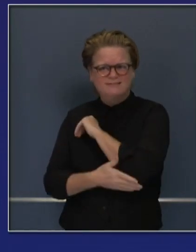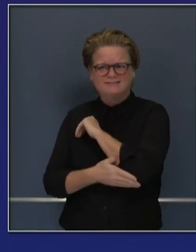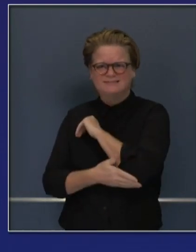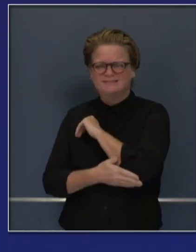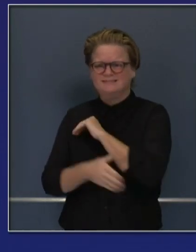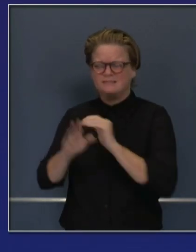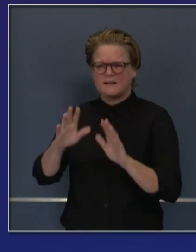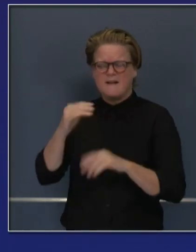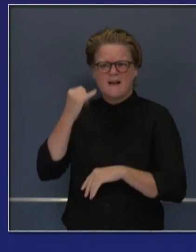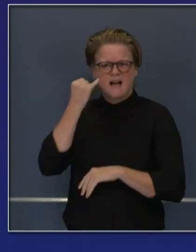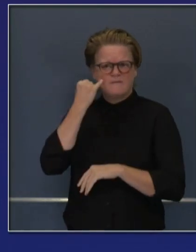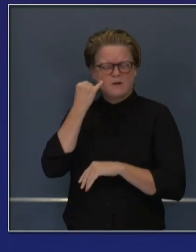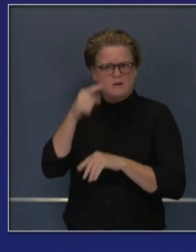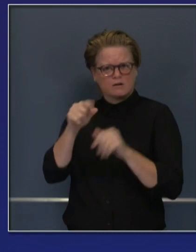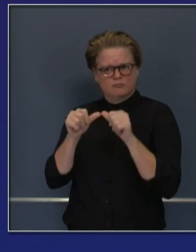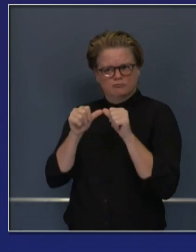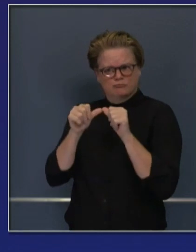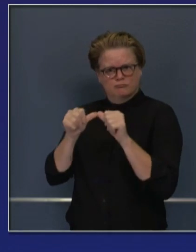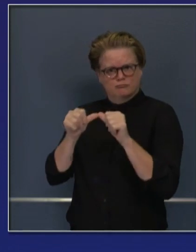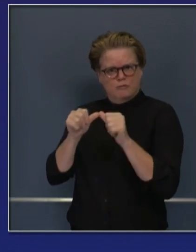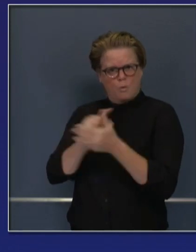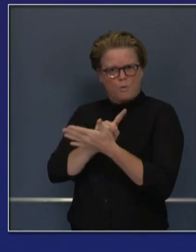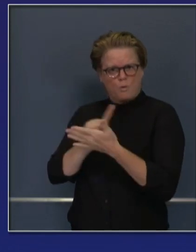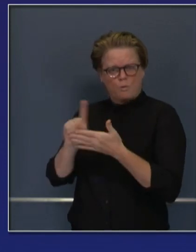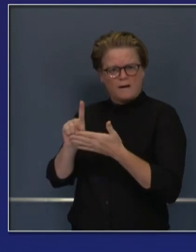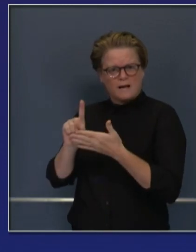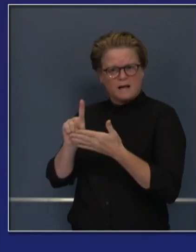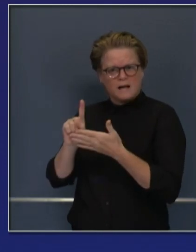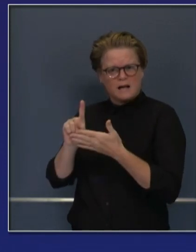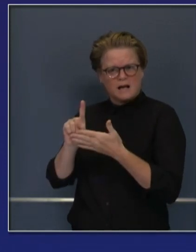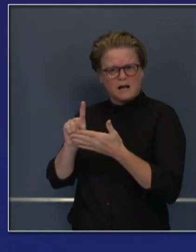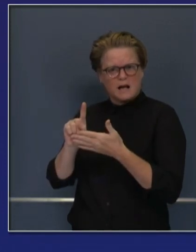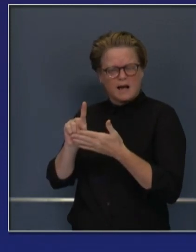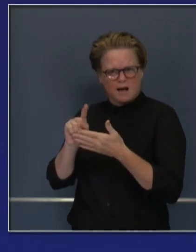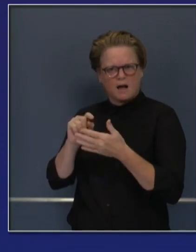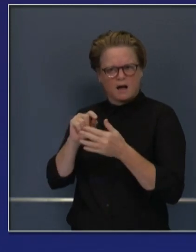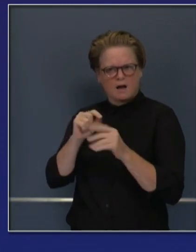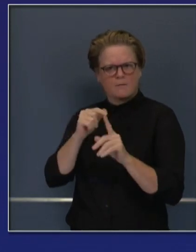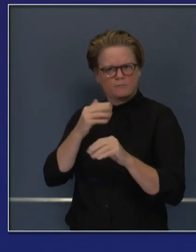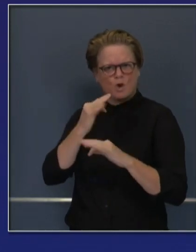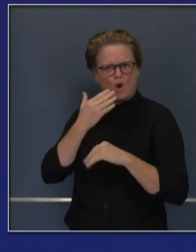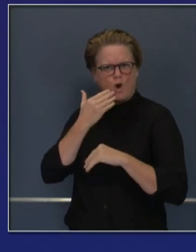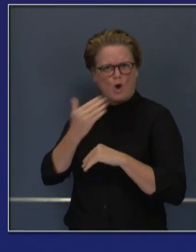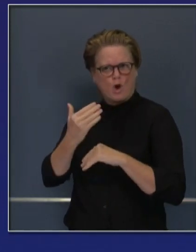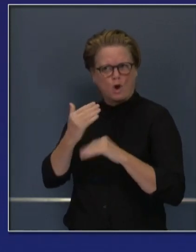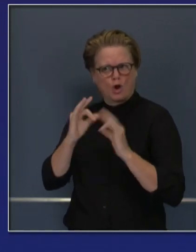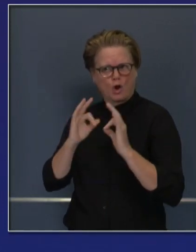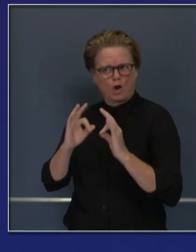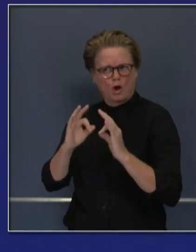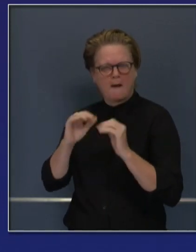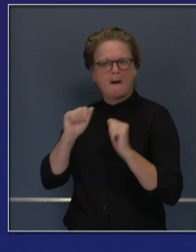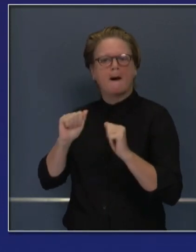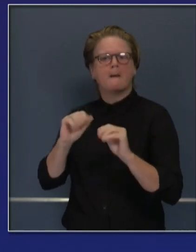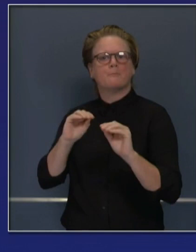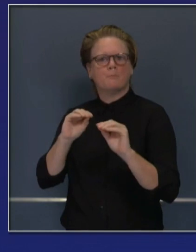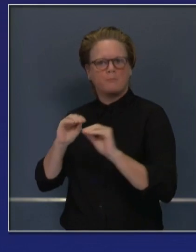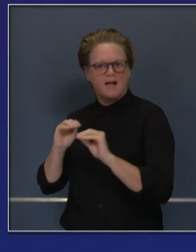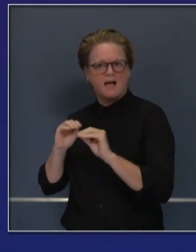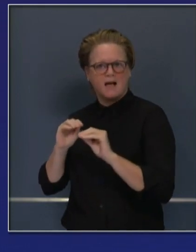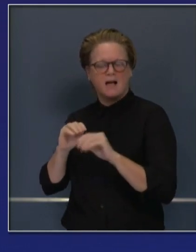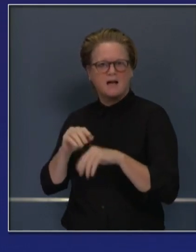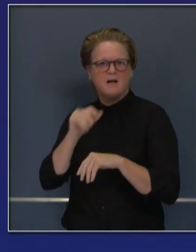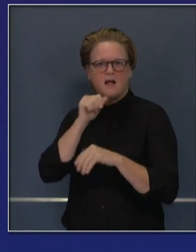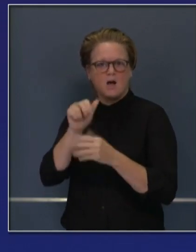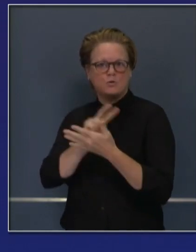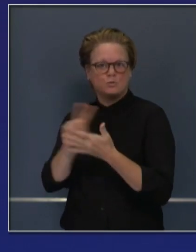weeks. And because of significant increases that we've experienced, and I'll show you the map here in a moment, some counties will move